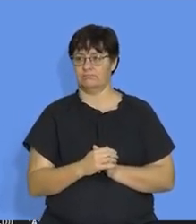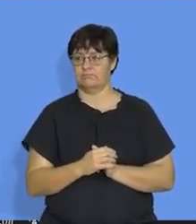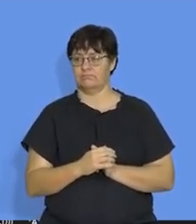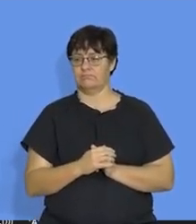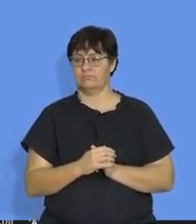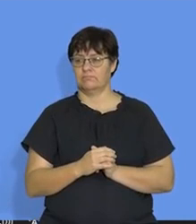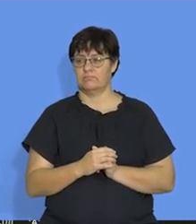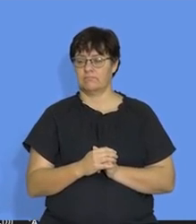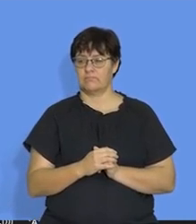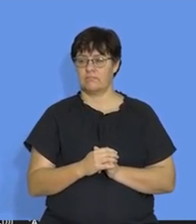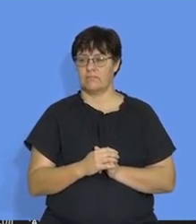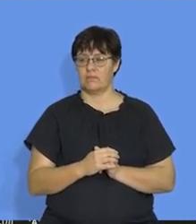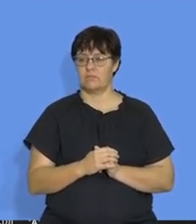2.